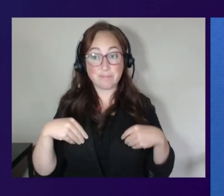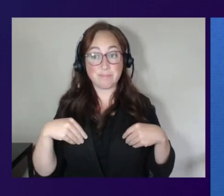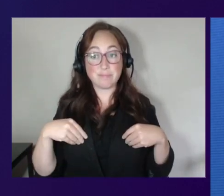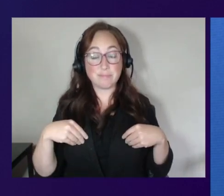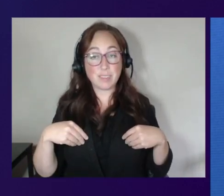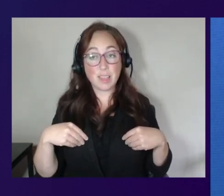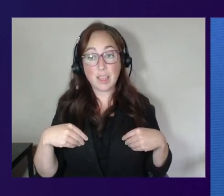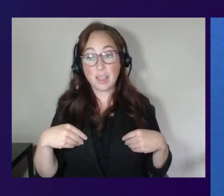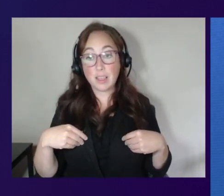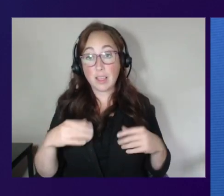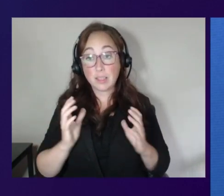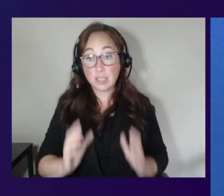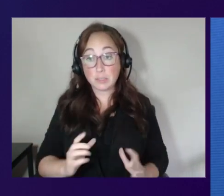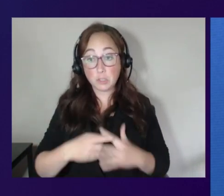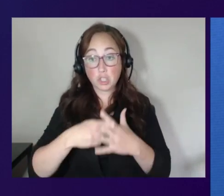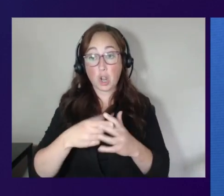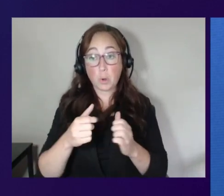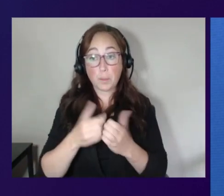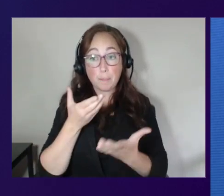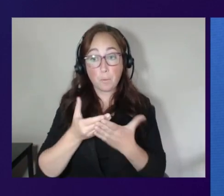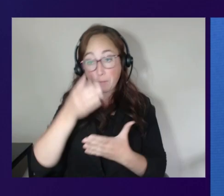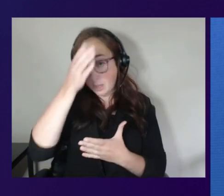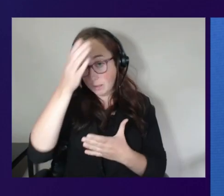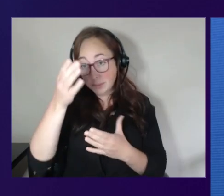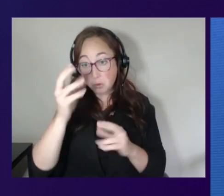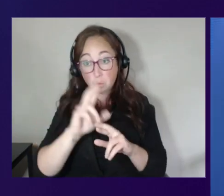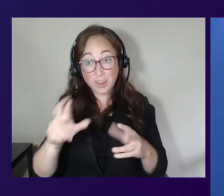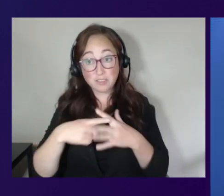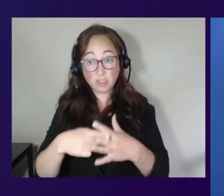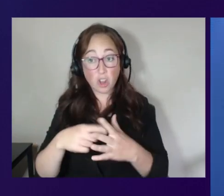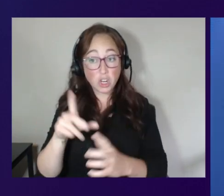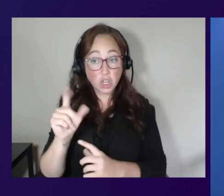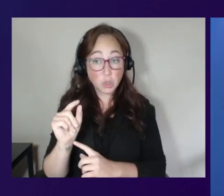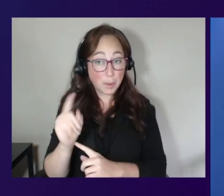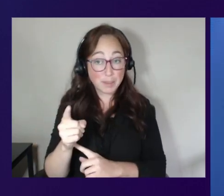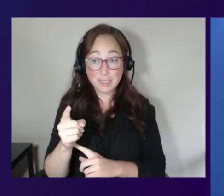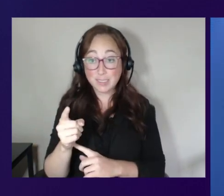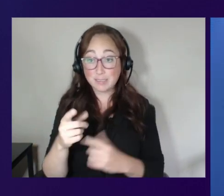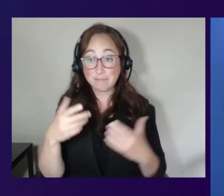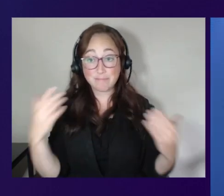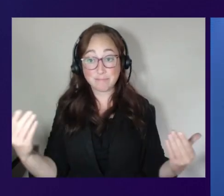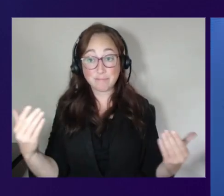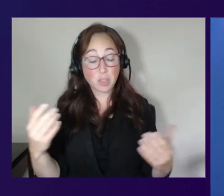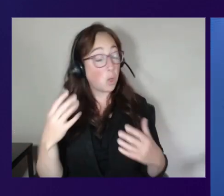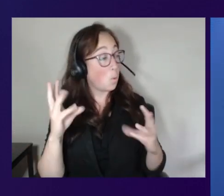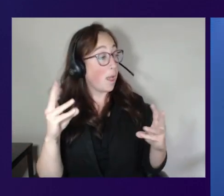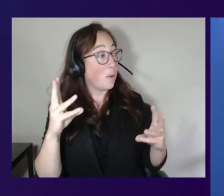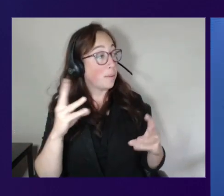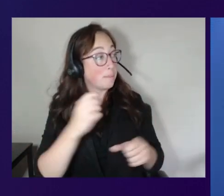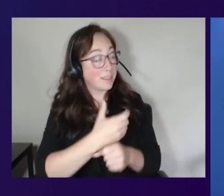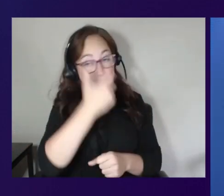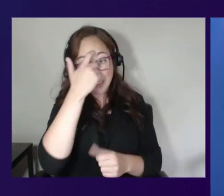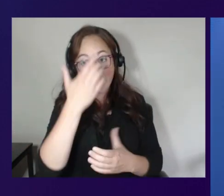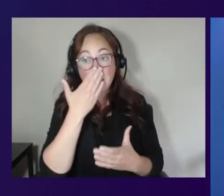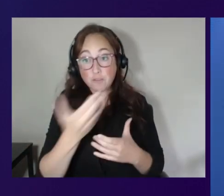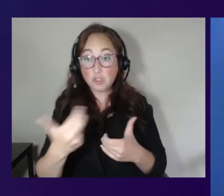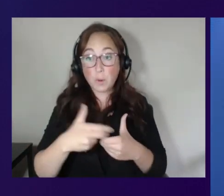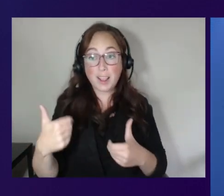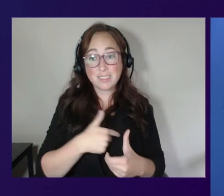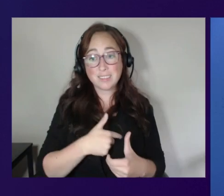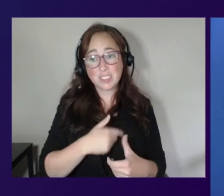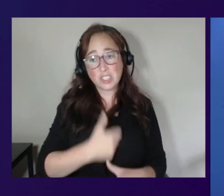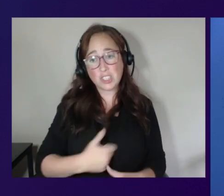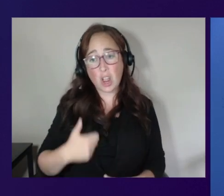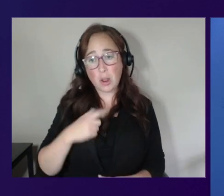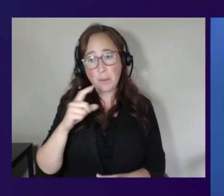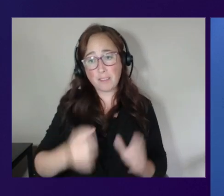get started with their proof of concepts in 20 minutes. Wow. Yeah. Makes sense. Yeah. Thank you for joining us today, Brett. We unfortunately gotta run. Hey, I